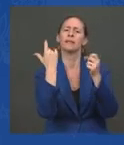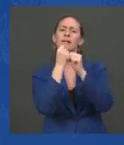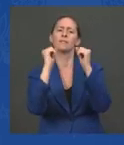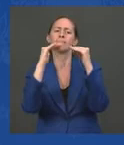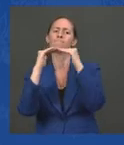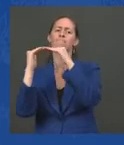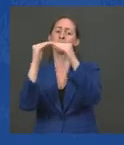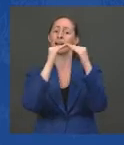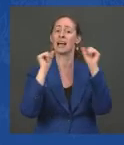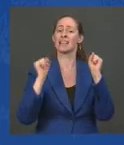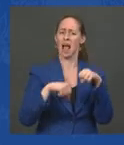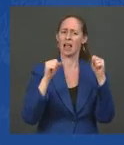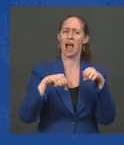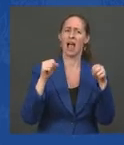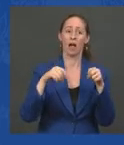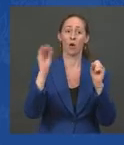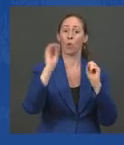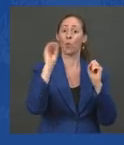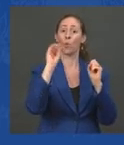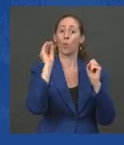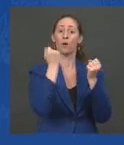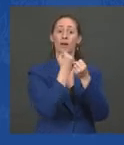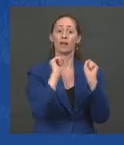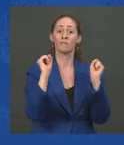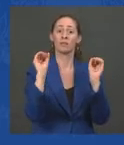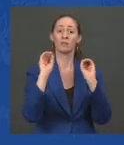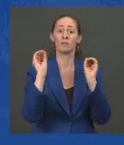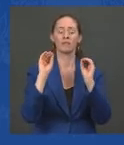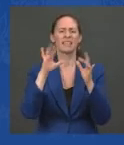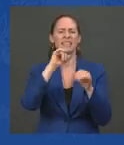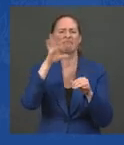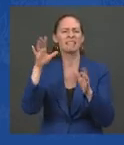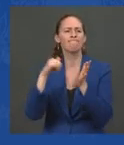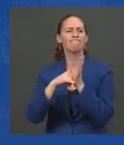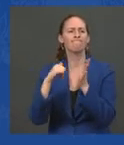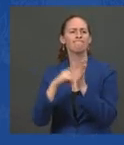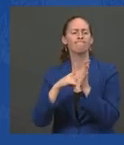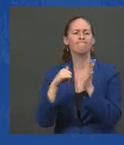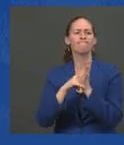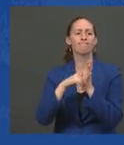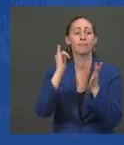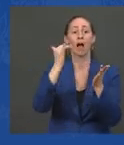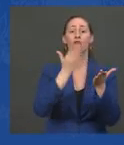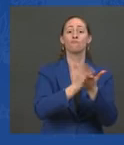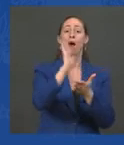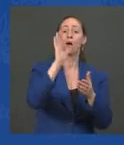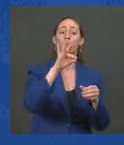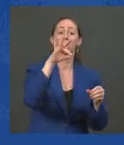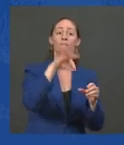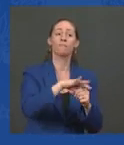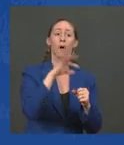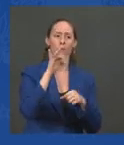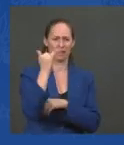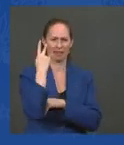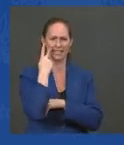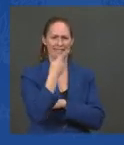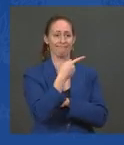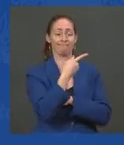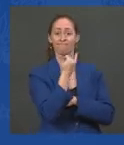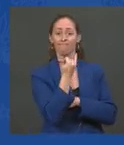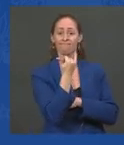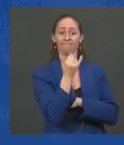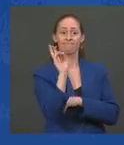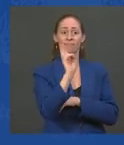nothing is. Today, the right to vote and the rule of law are under unrelenting assault from Republican governors, attorneys general, secretary of